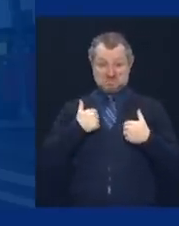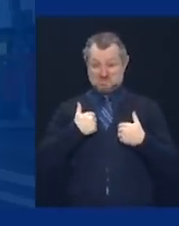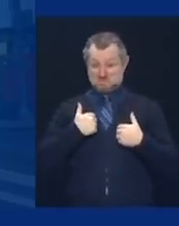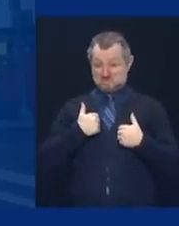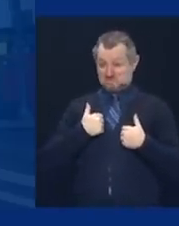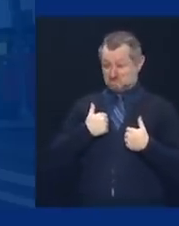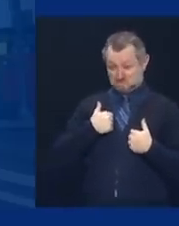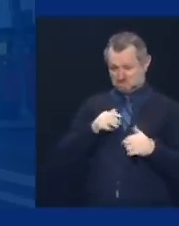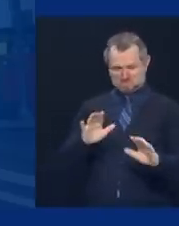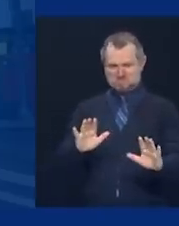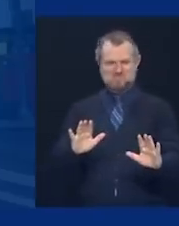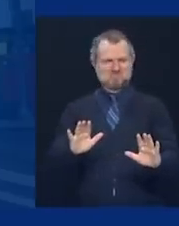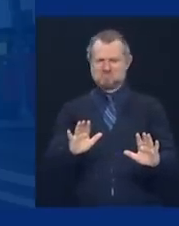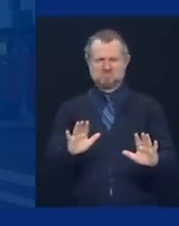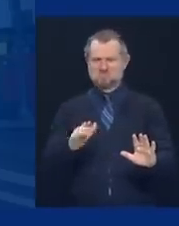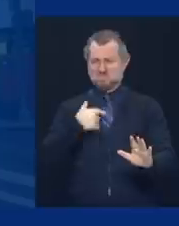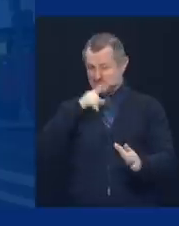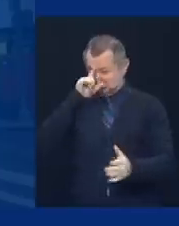destined to have a shutdown.